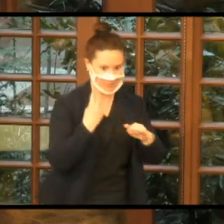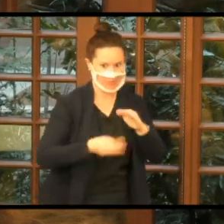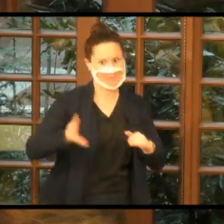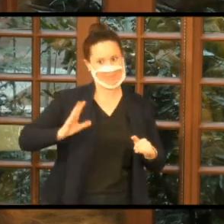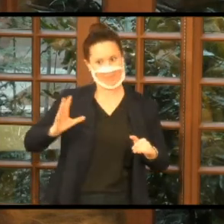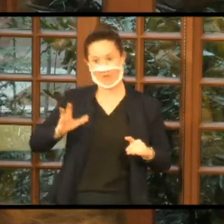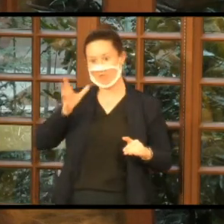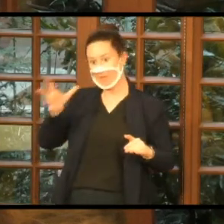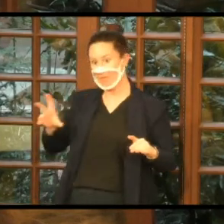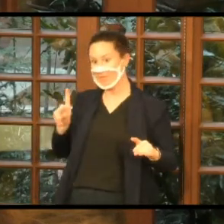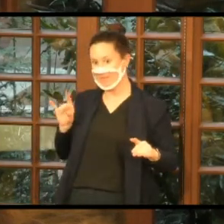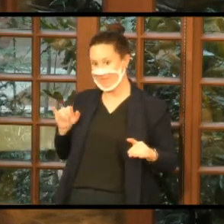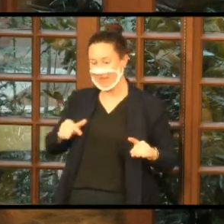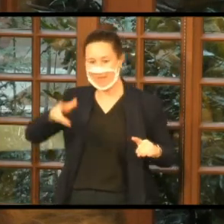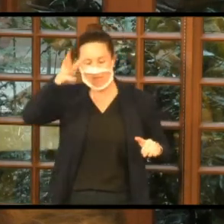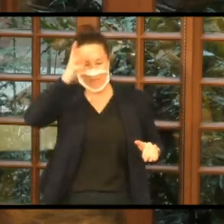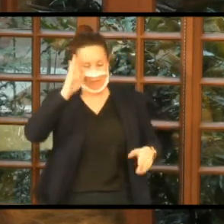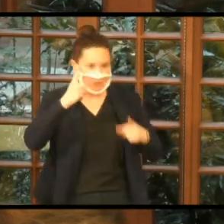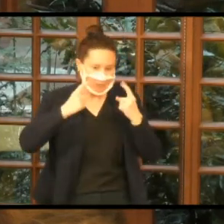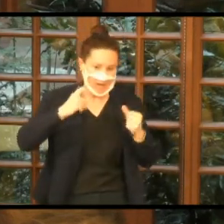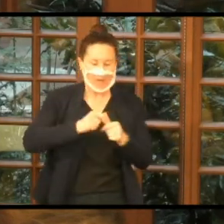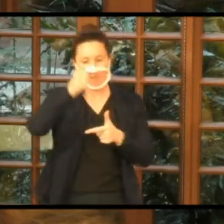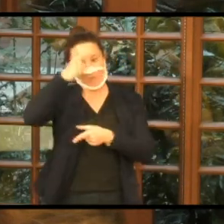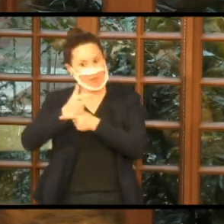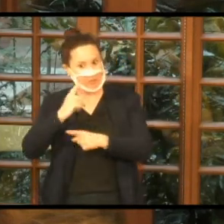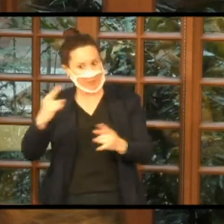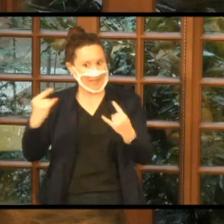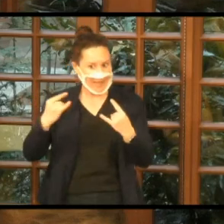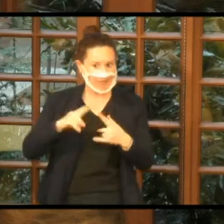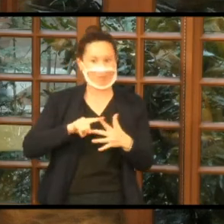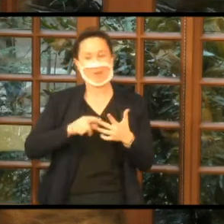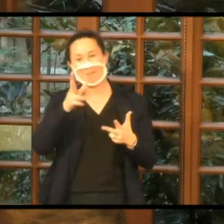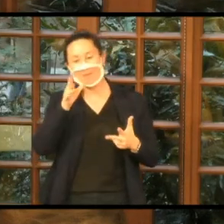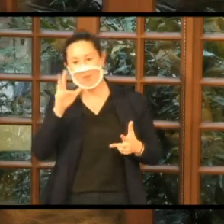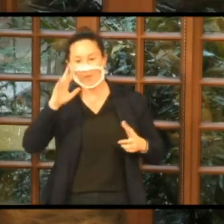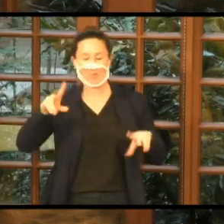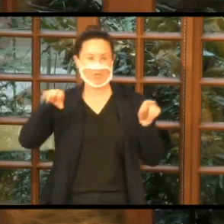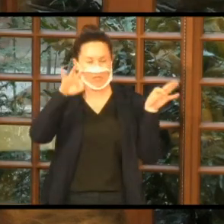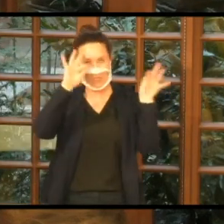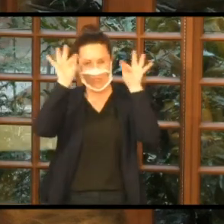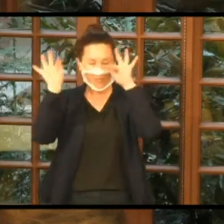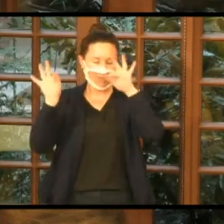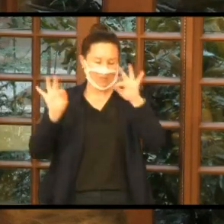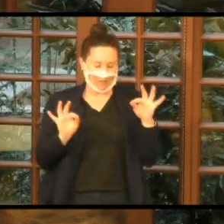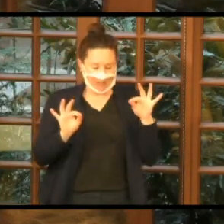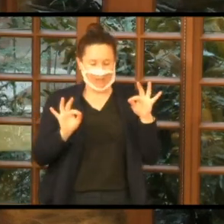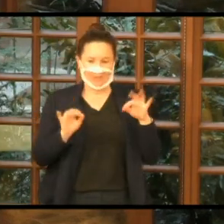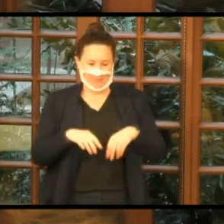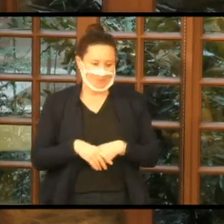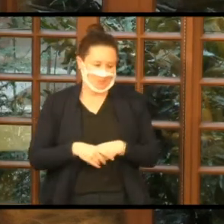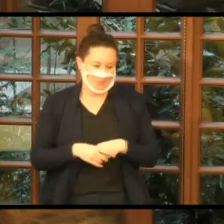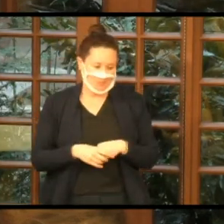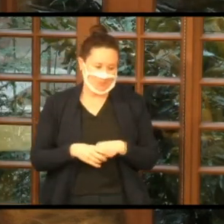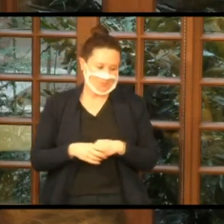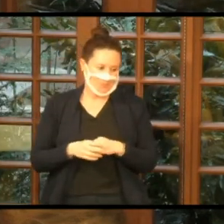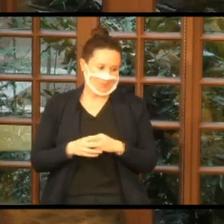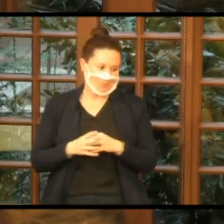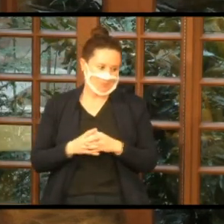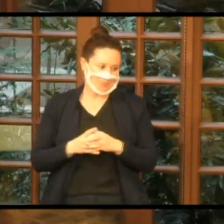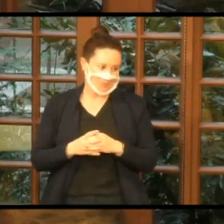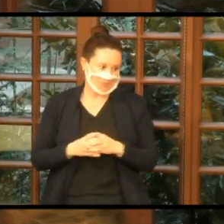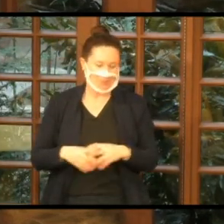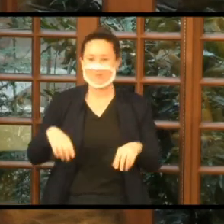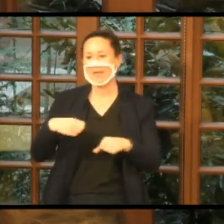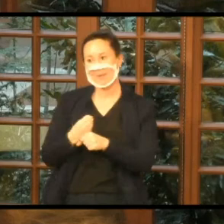did, my father would weep, my brothers would laugh, my mother would flutter her eyelids and sigh bitterly. Makes sense,